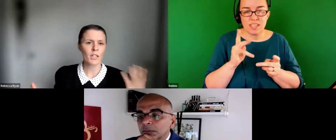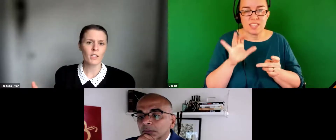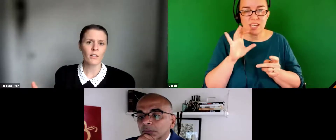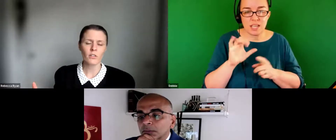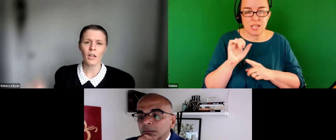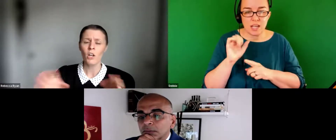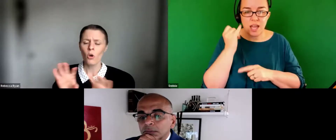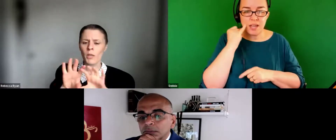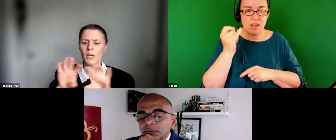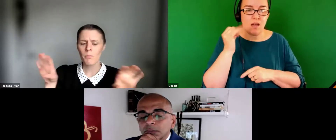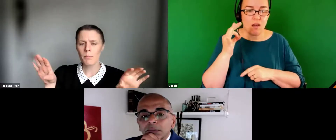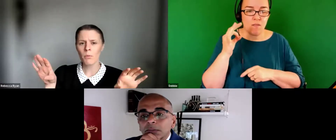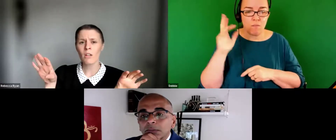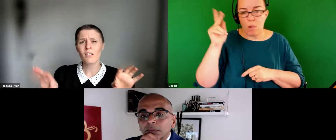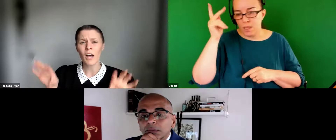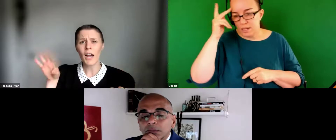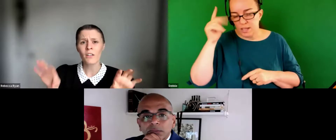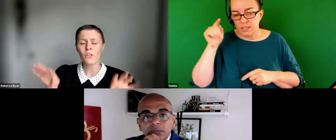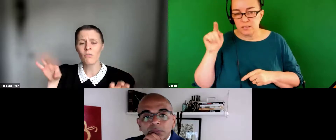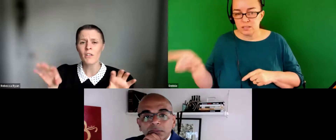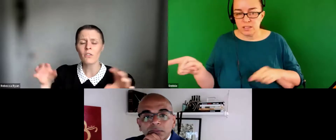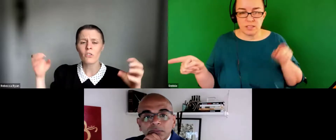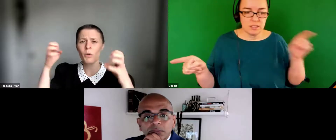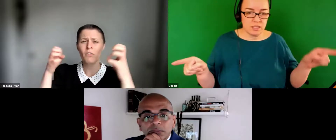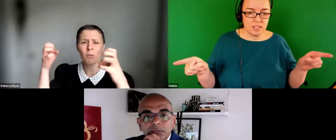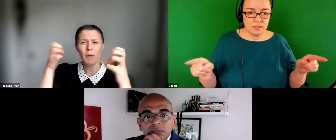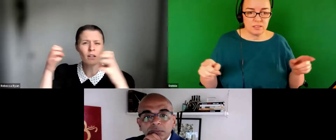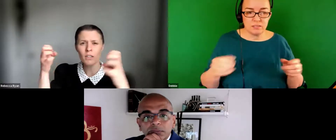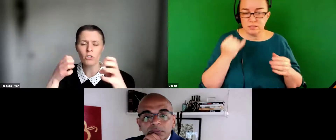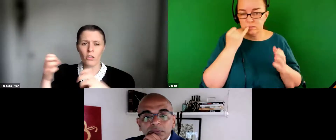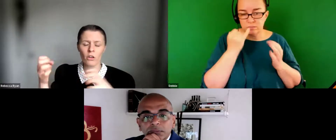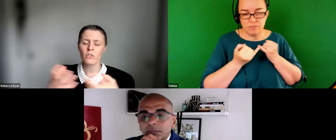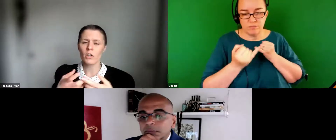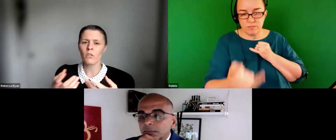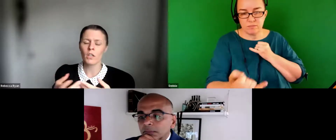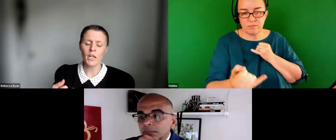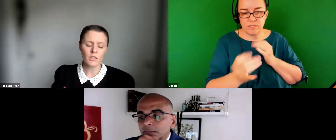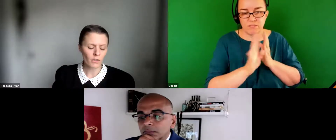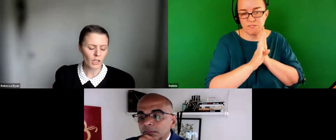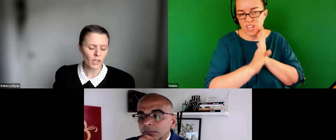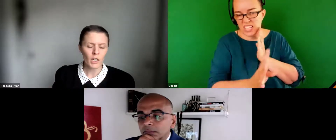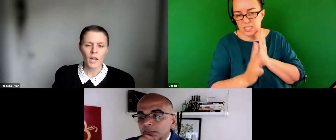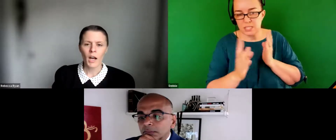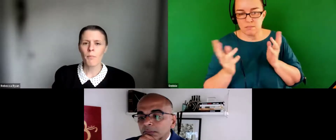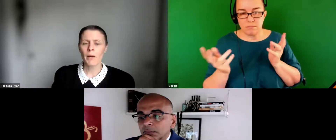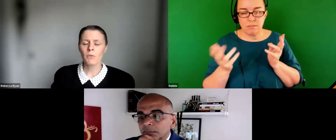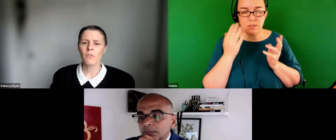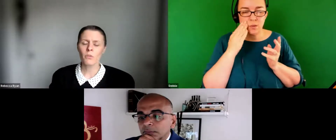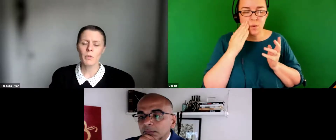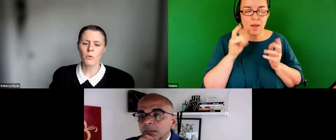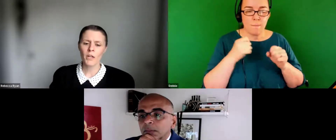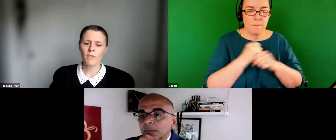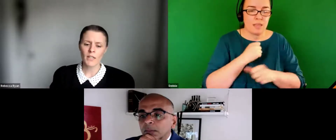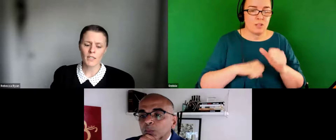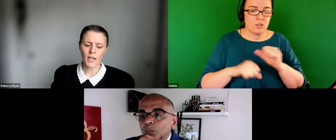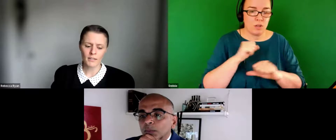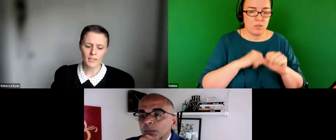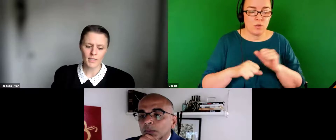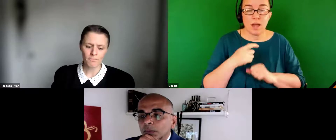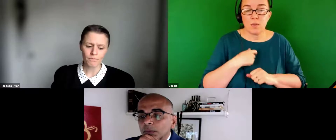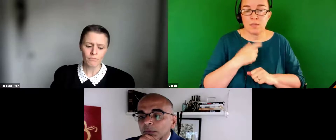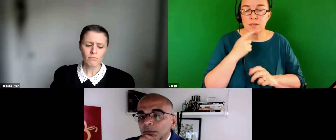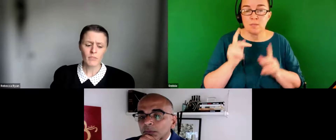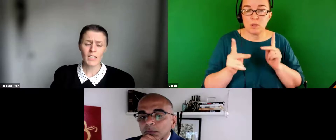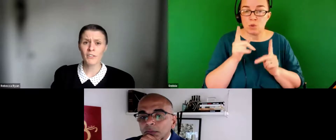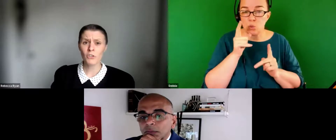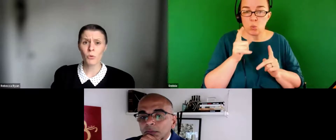this side and this side. We keep people on sides of fences, so we have to battle each other instead of collectively. I would say for people that are vaccine